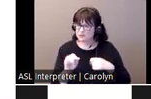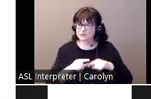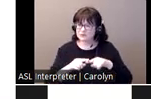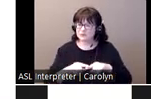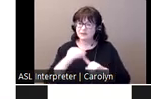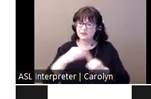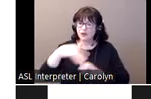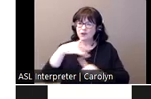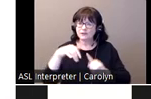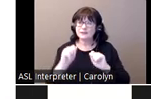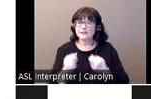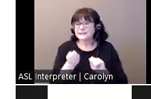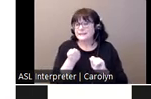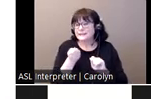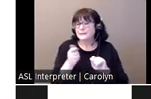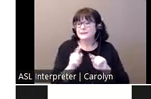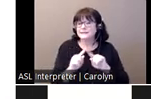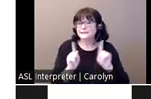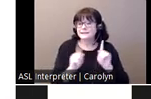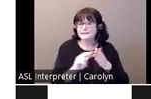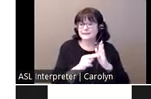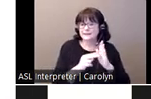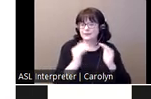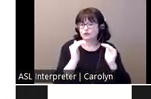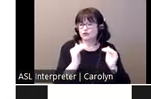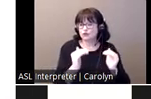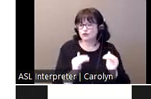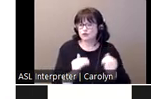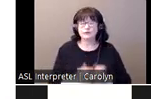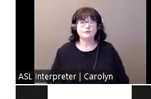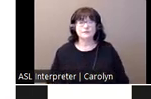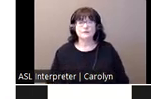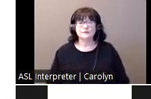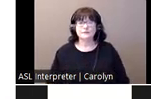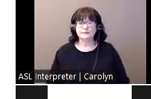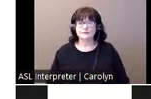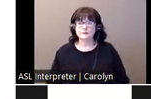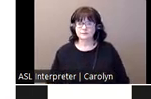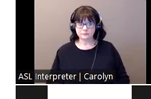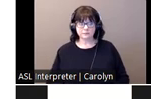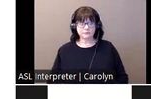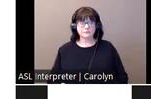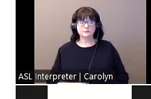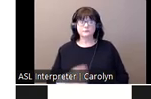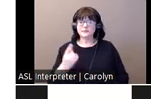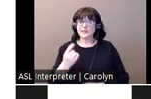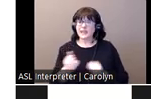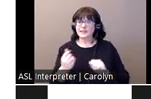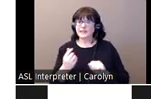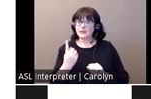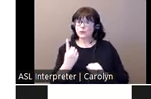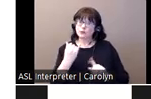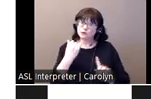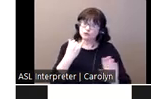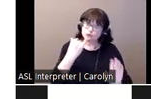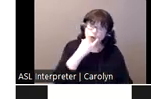context, especially of the organization. And there's not any that are specifically wrong or right, they're just a little